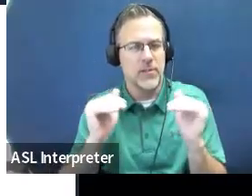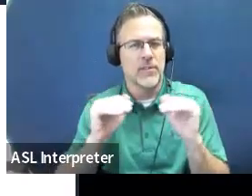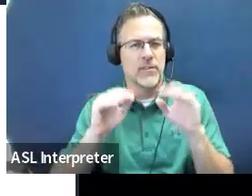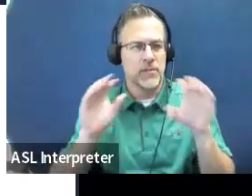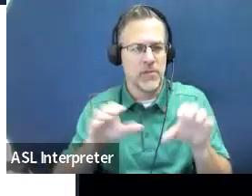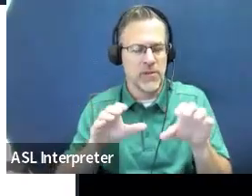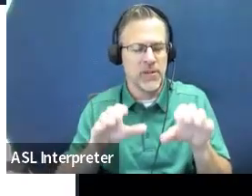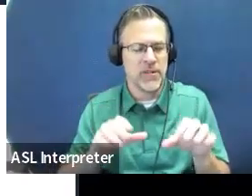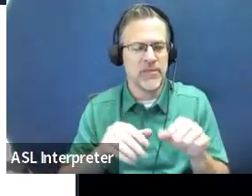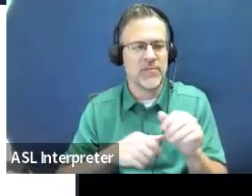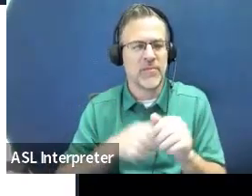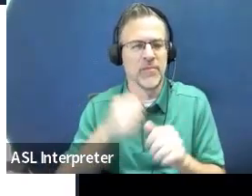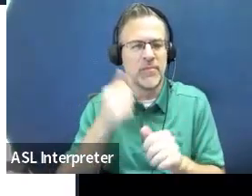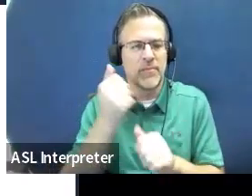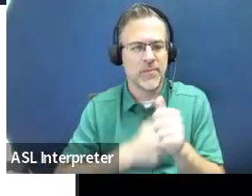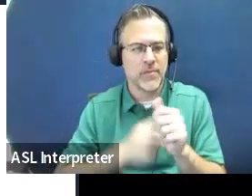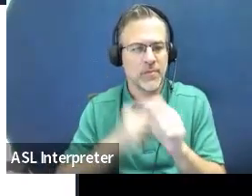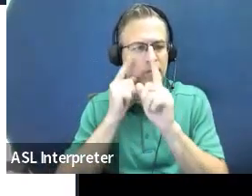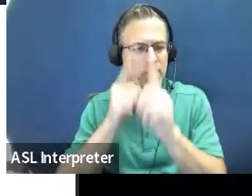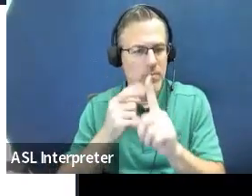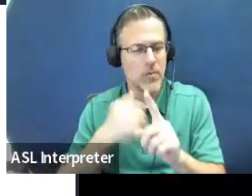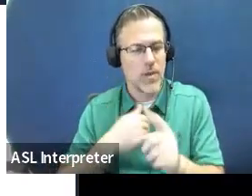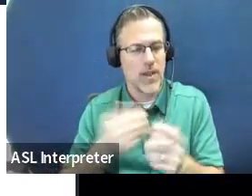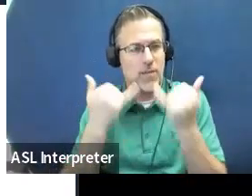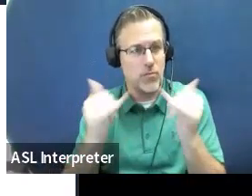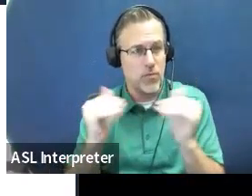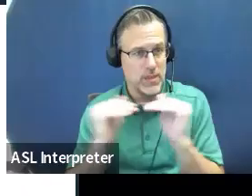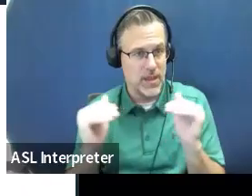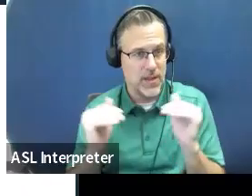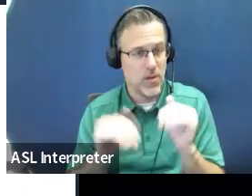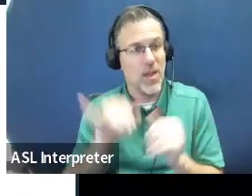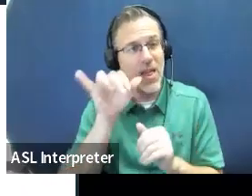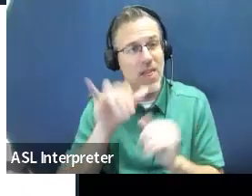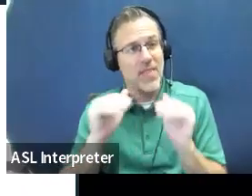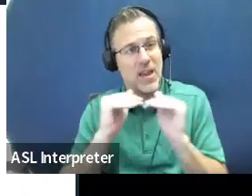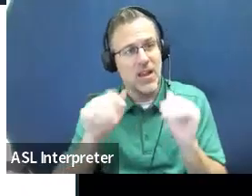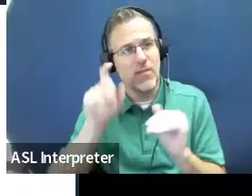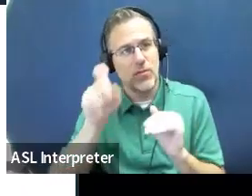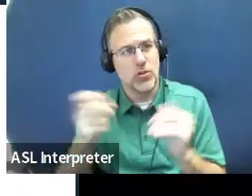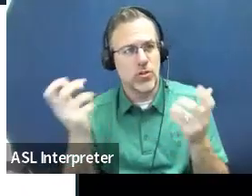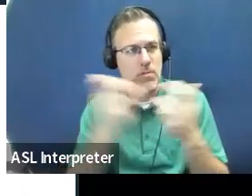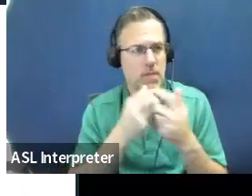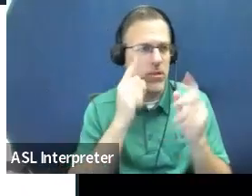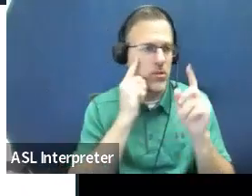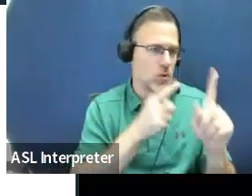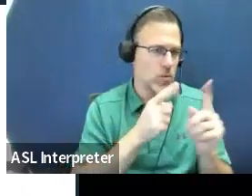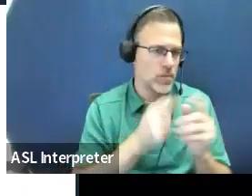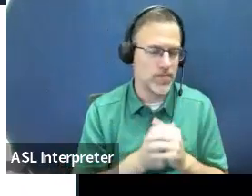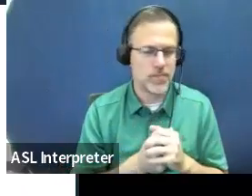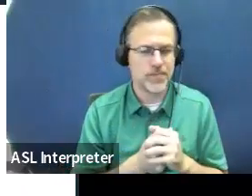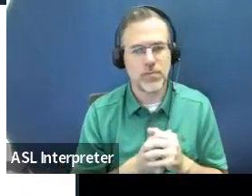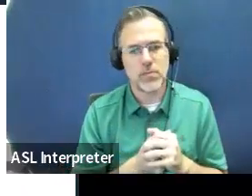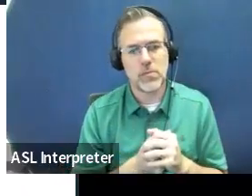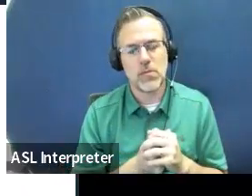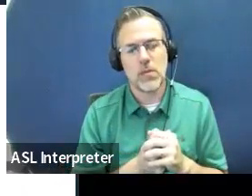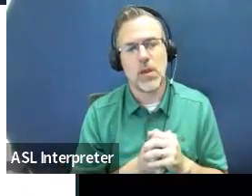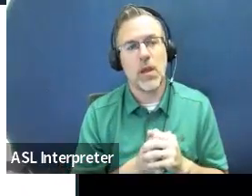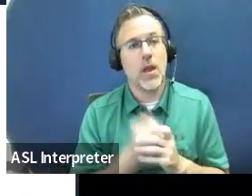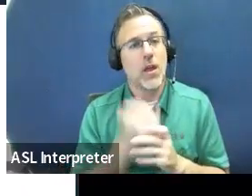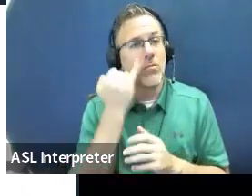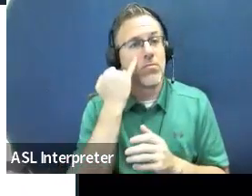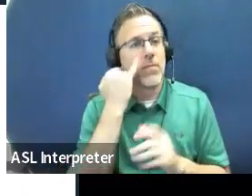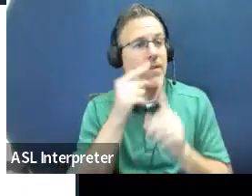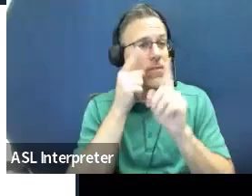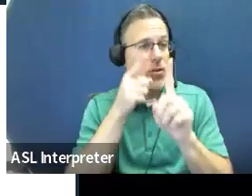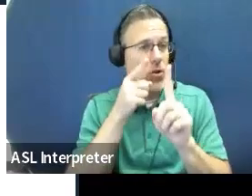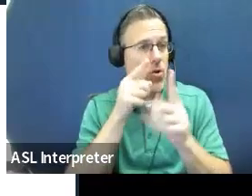a present level, and that present level should be aligned directly to that goal. So if the goal is